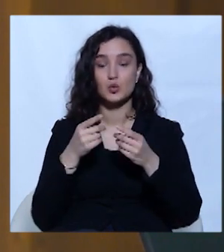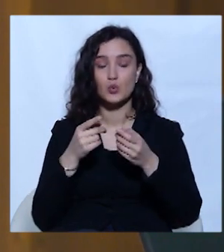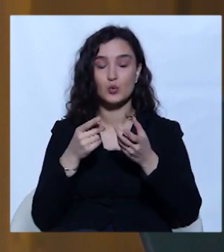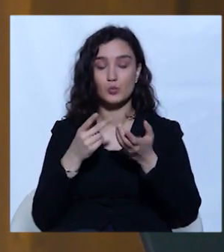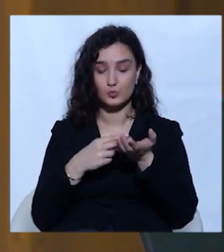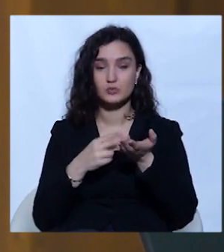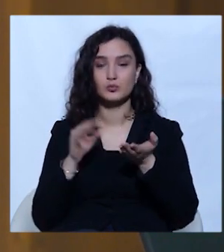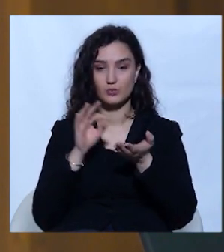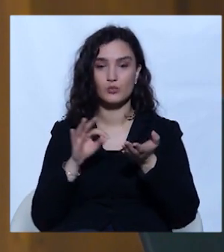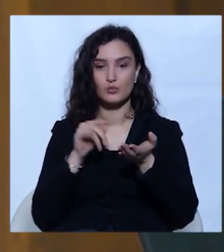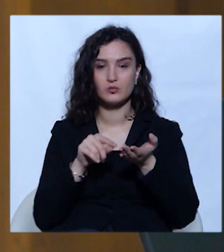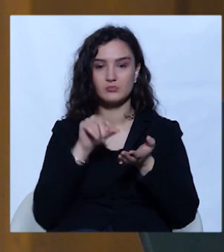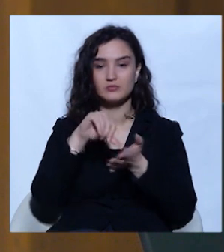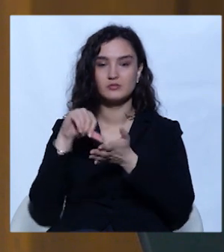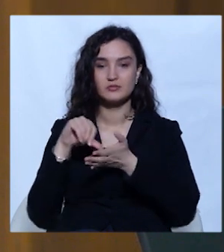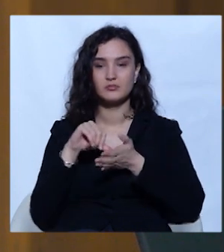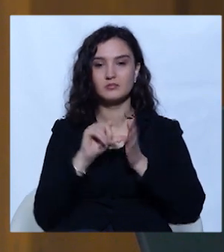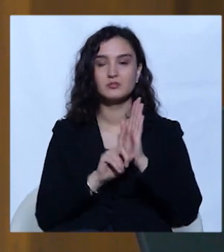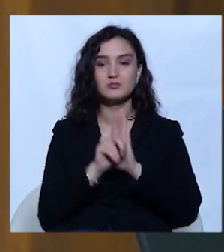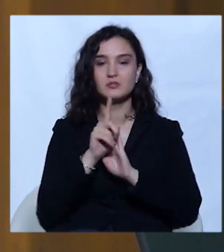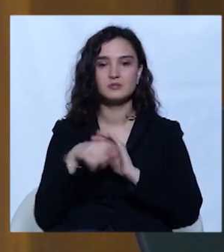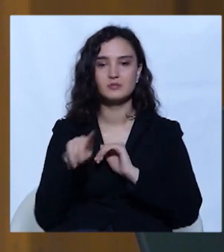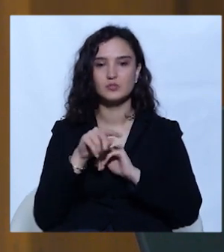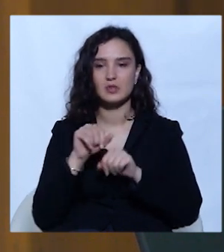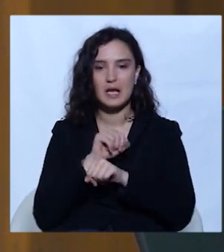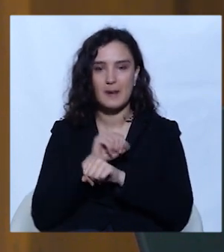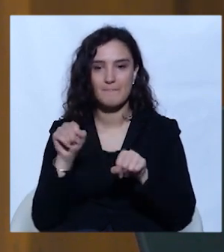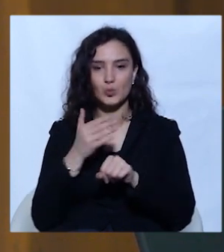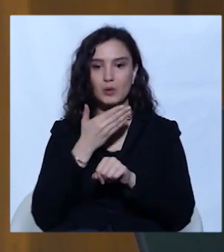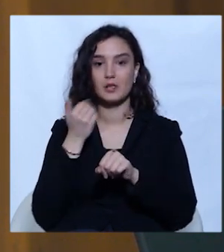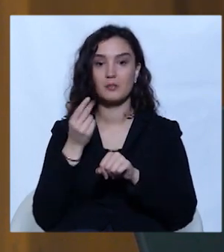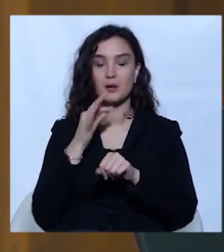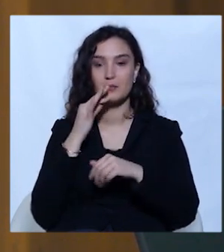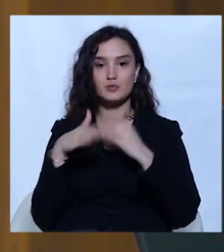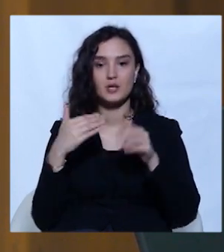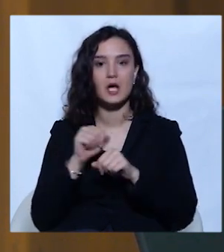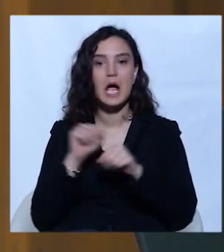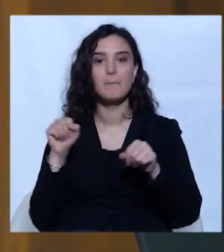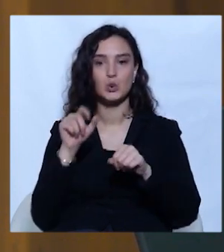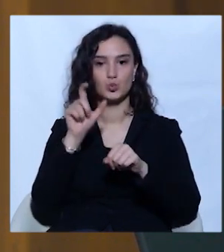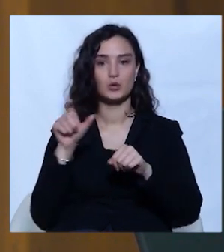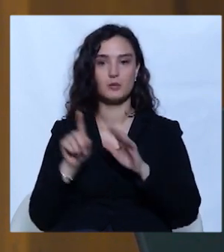with characters who perhaps at the beginning are not so brave, but who become brave